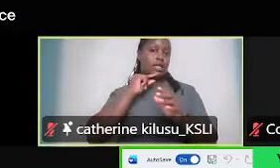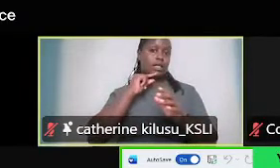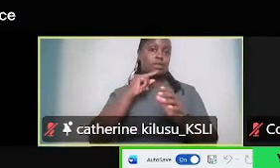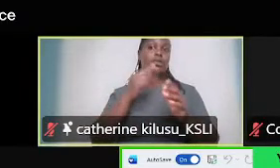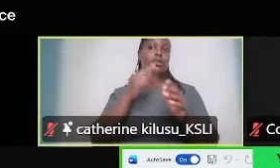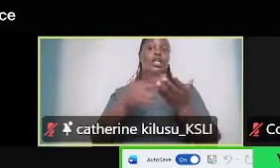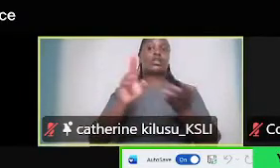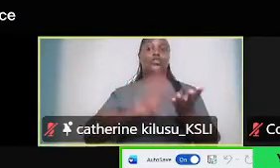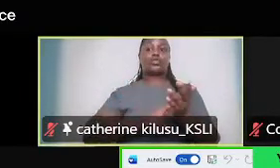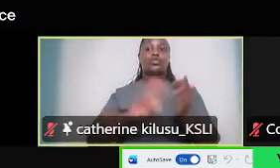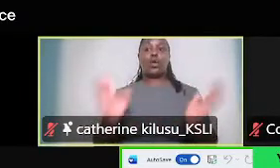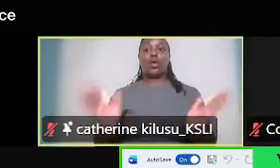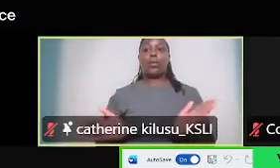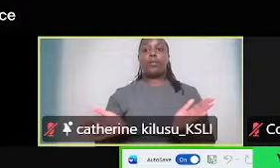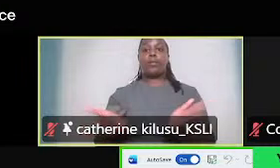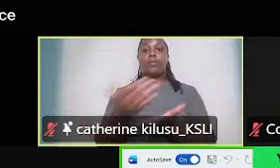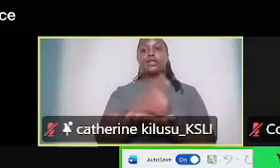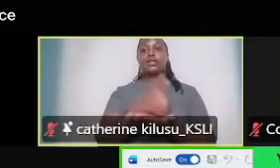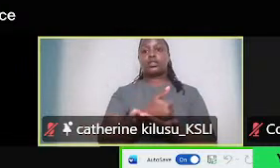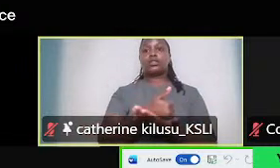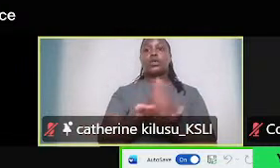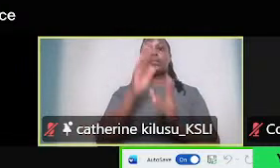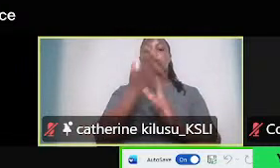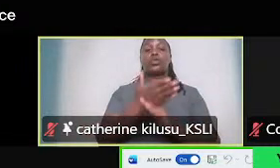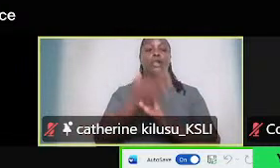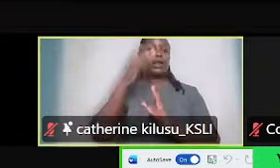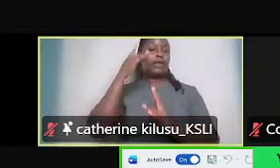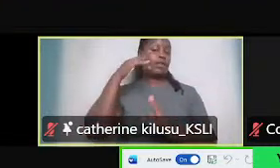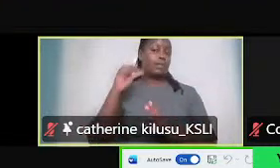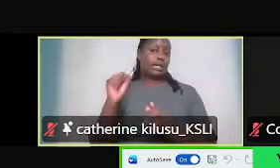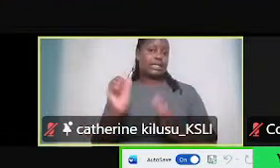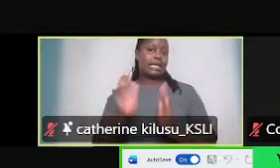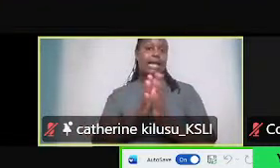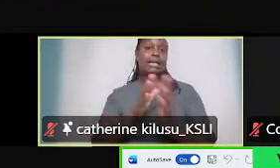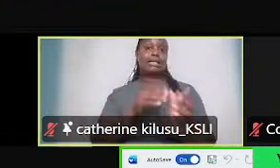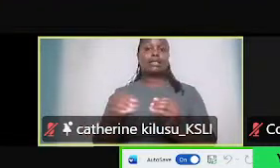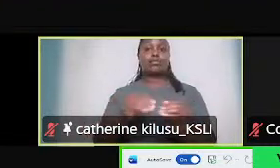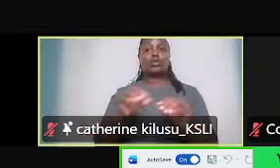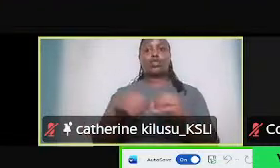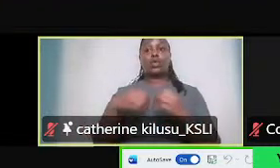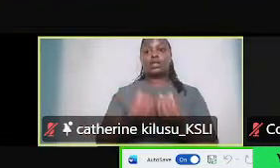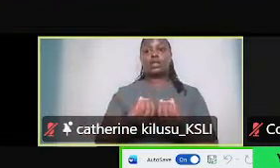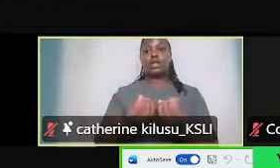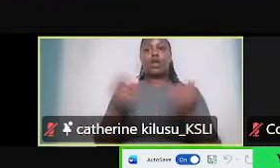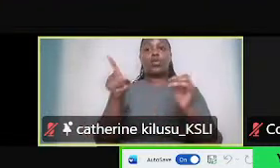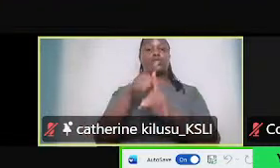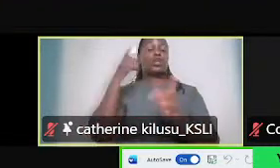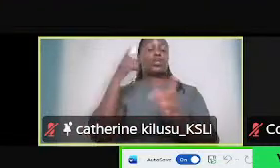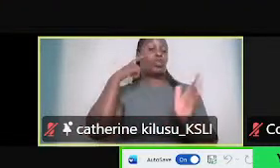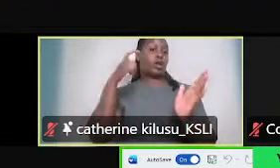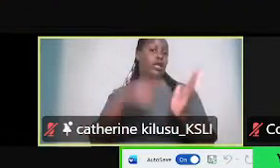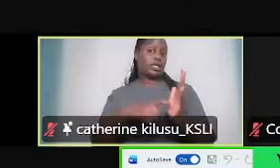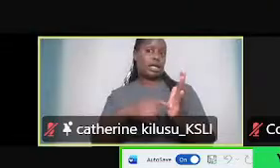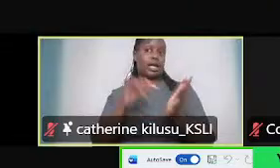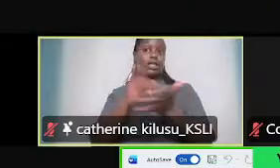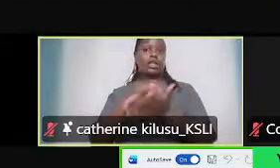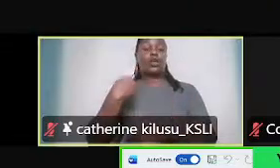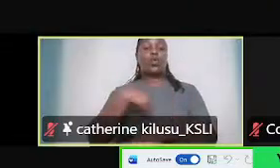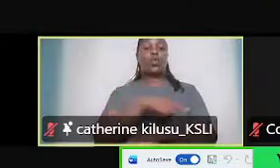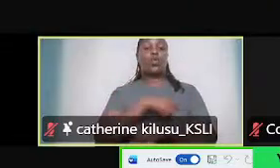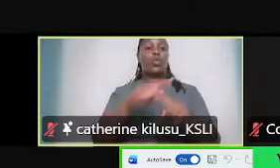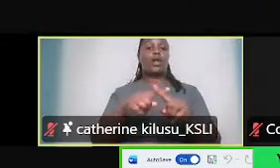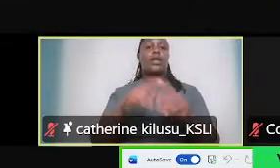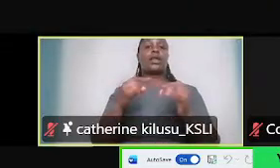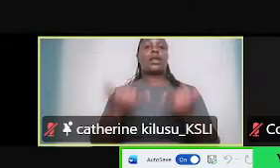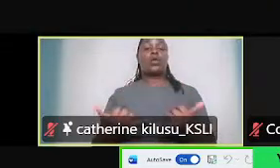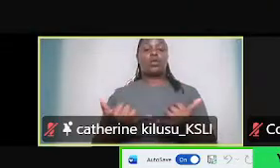mobilization efforts between feminist and disability organizations, and recognizing that we are being pushed